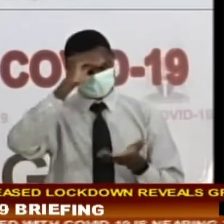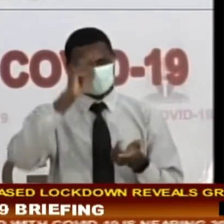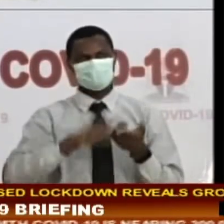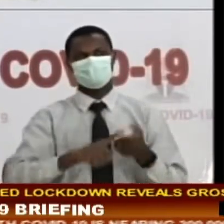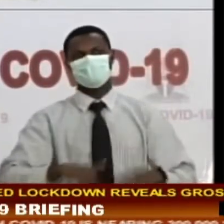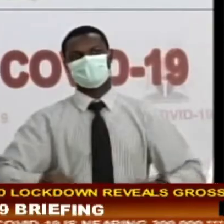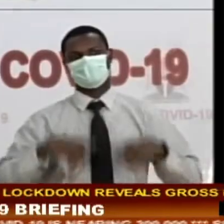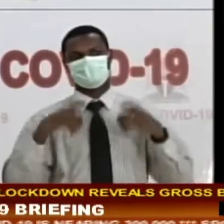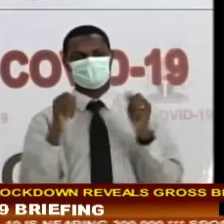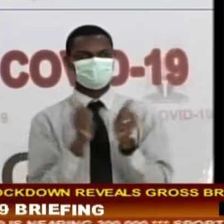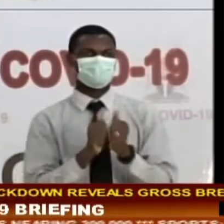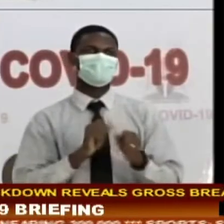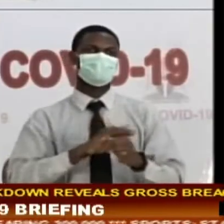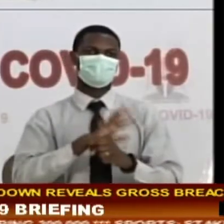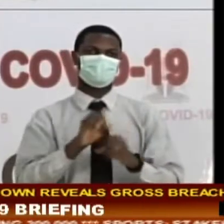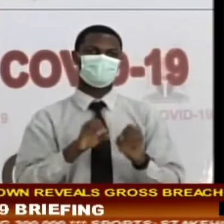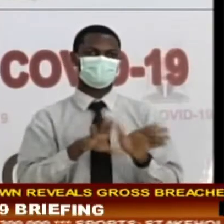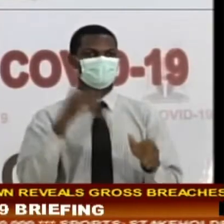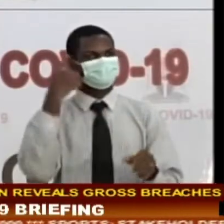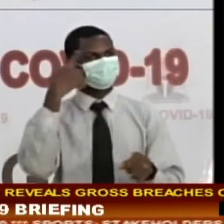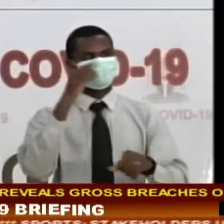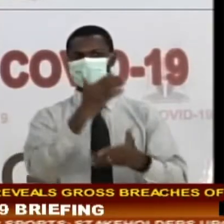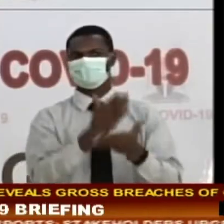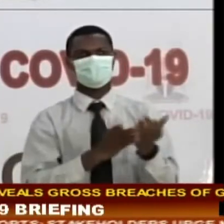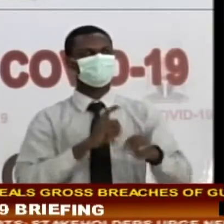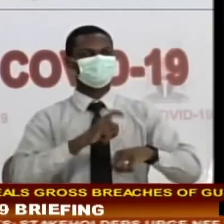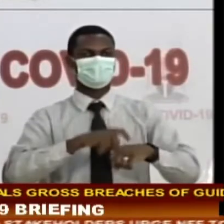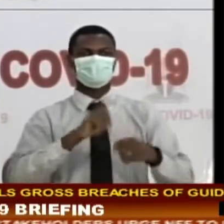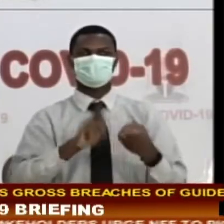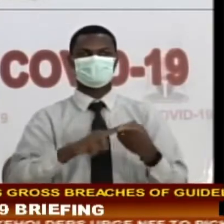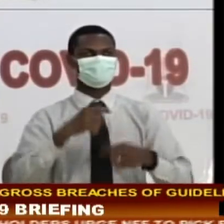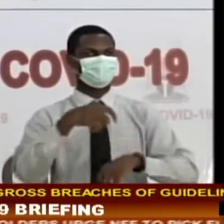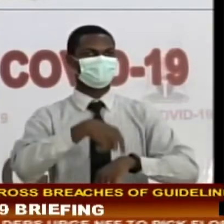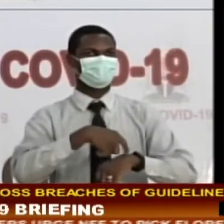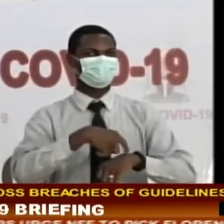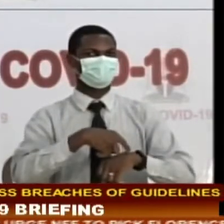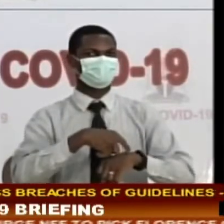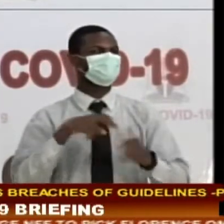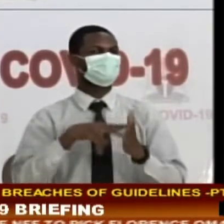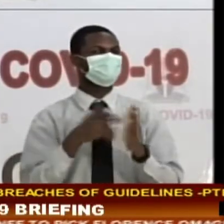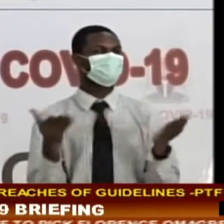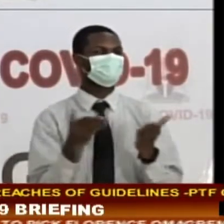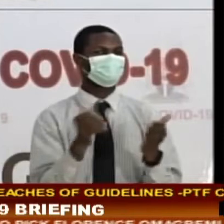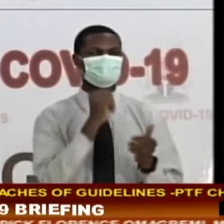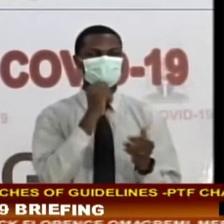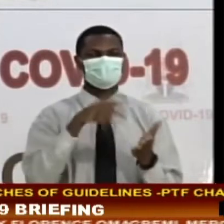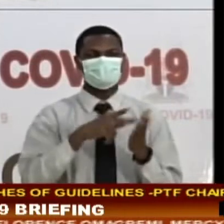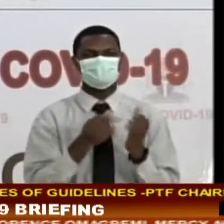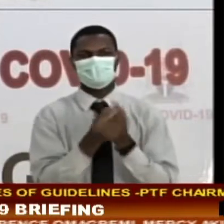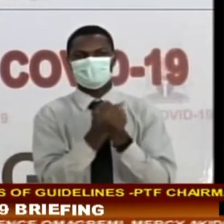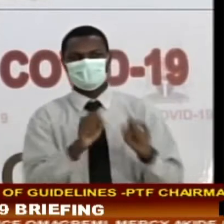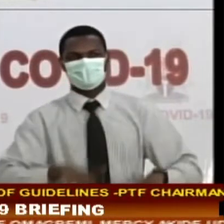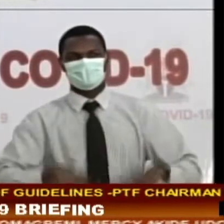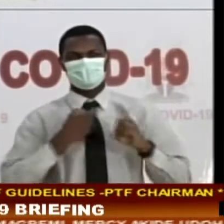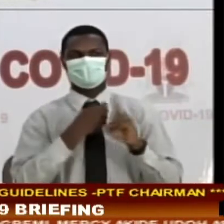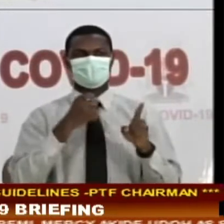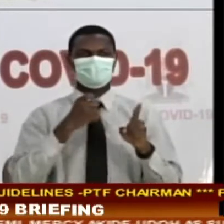to come and living with it means not only saving lives from the virus but saving lives from all the other